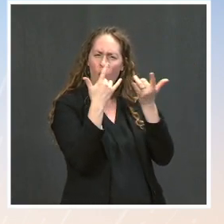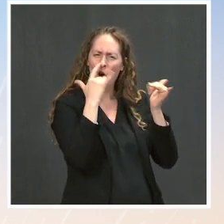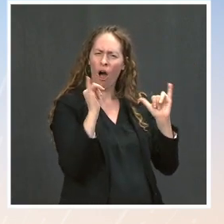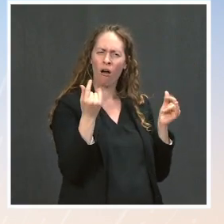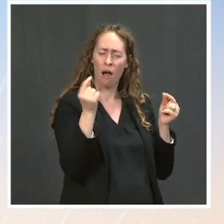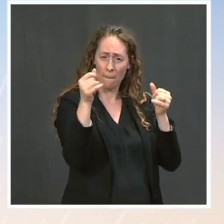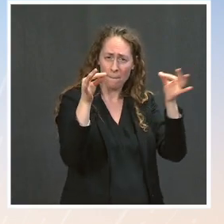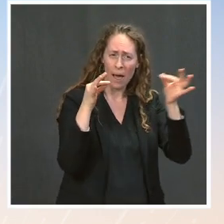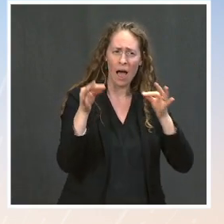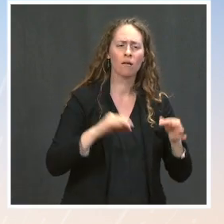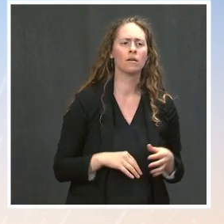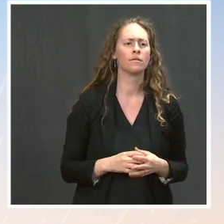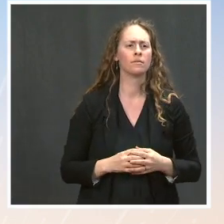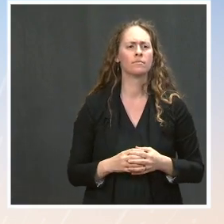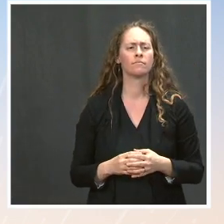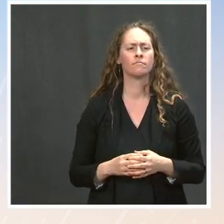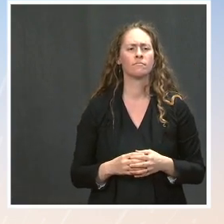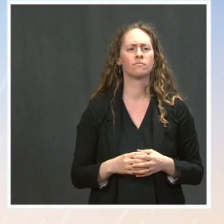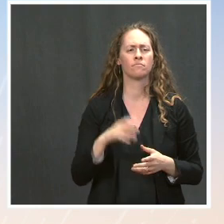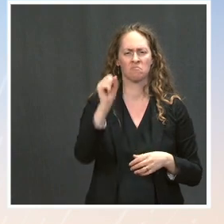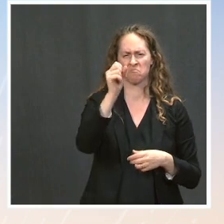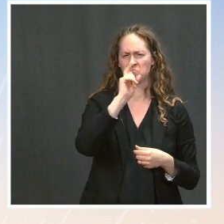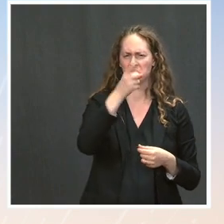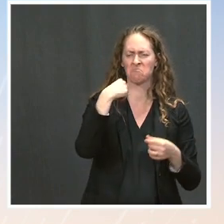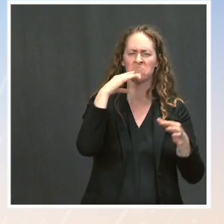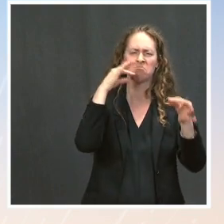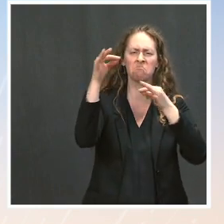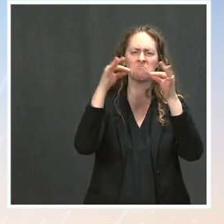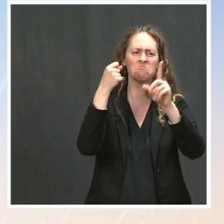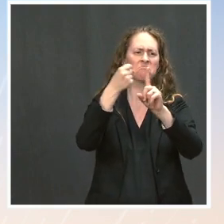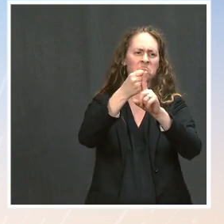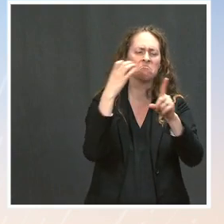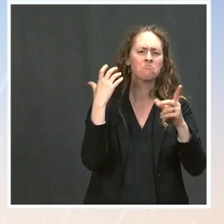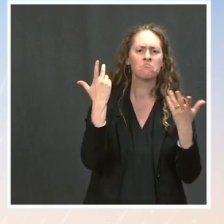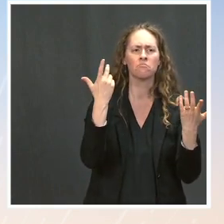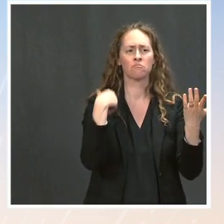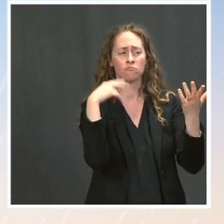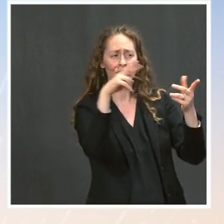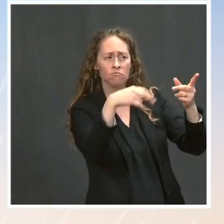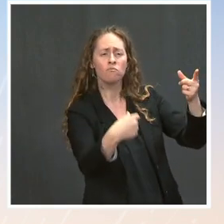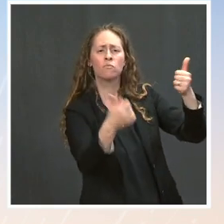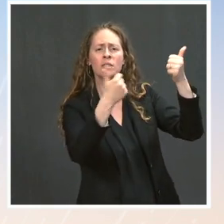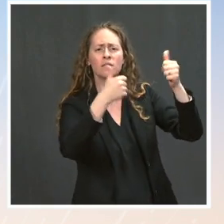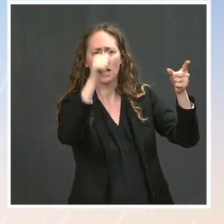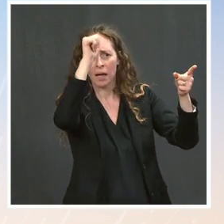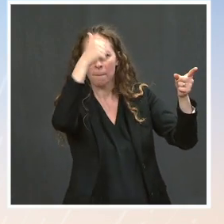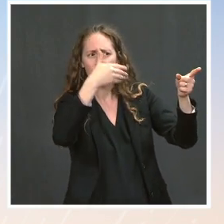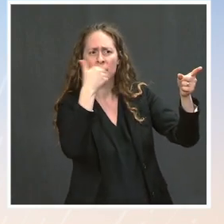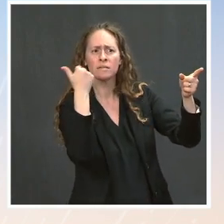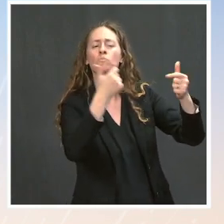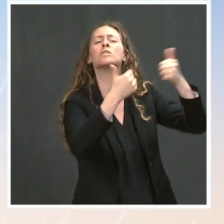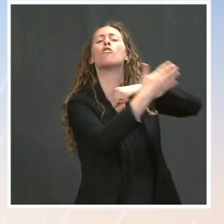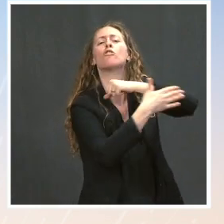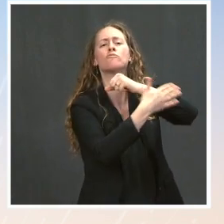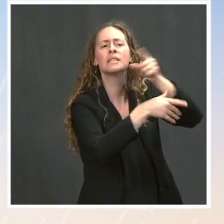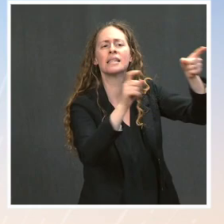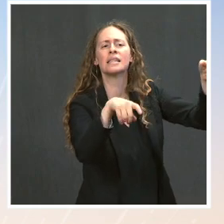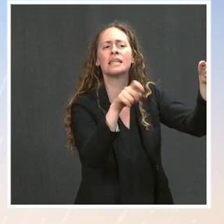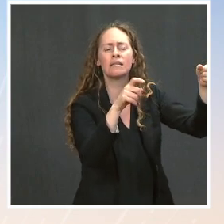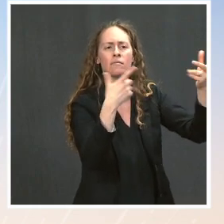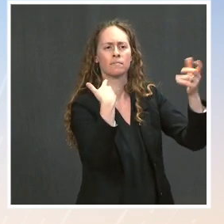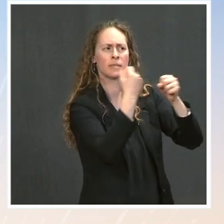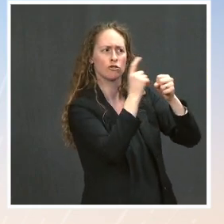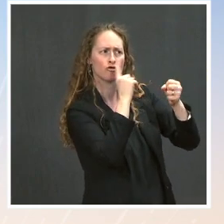and we will consider a range of options from our partner countries, and of course, much of that will be through direct relationships. Okay,